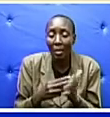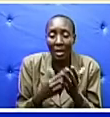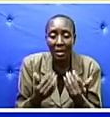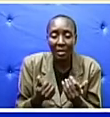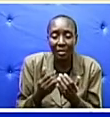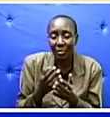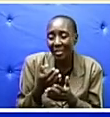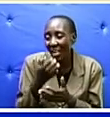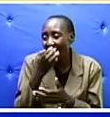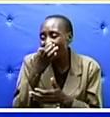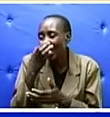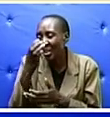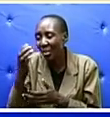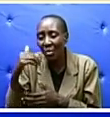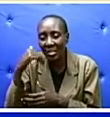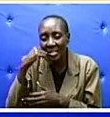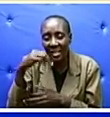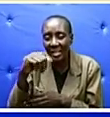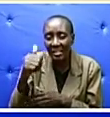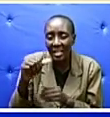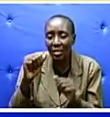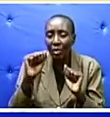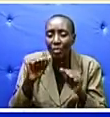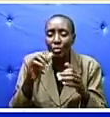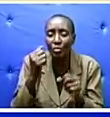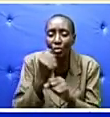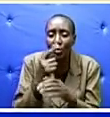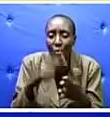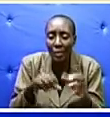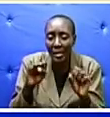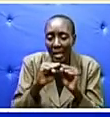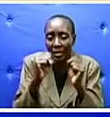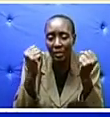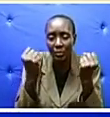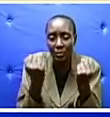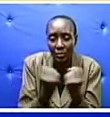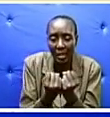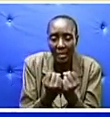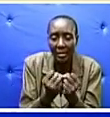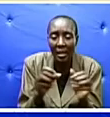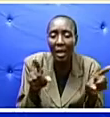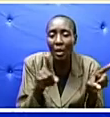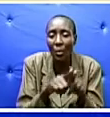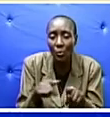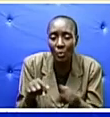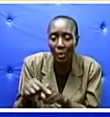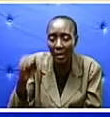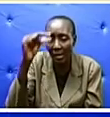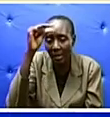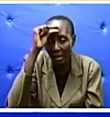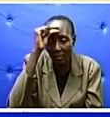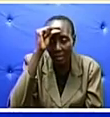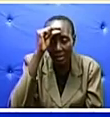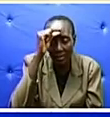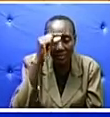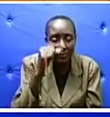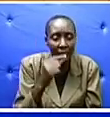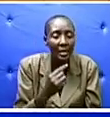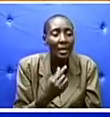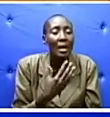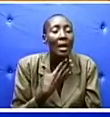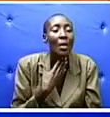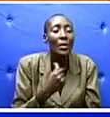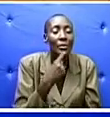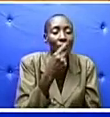areas, and then what can we do then as a society, as the government? What I would want to say as we